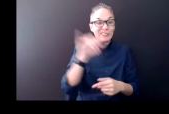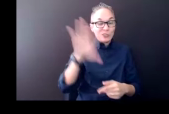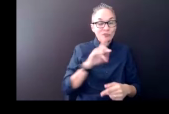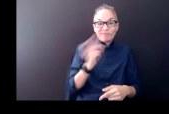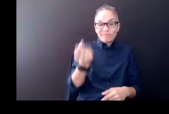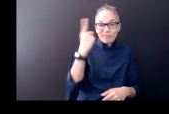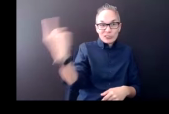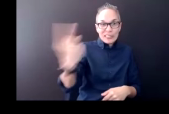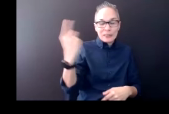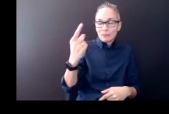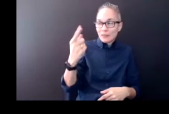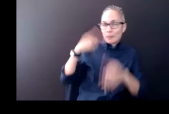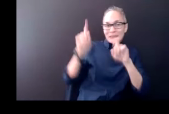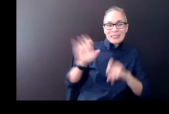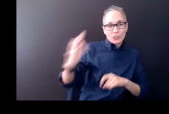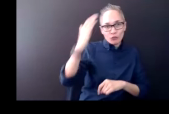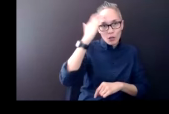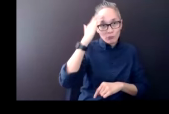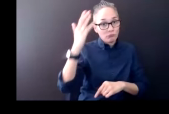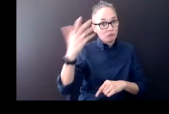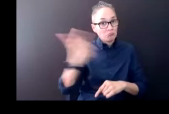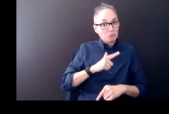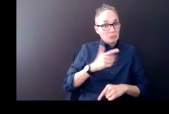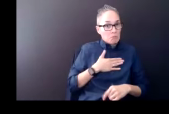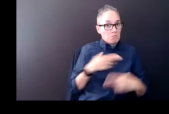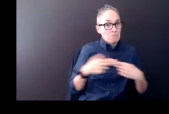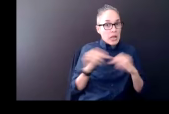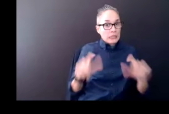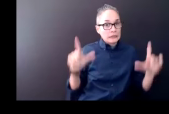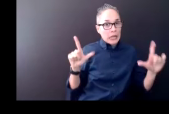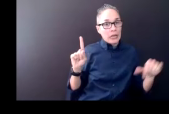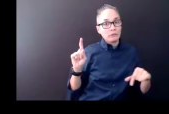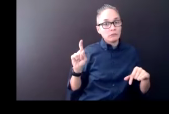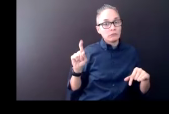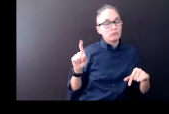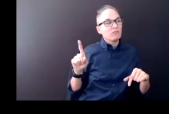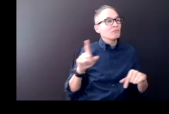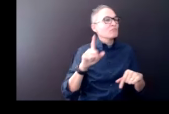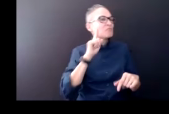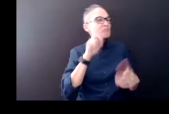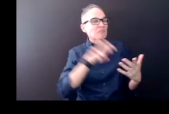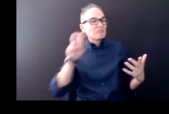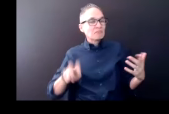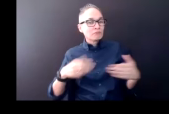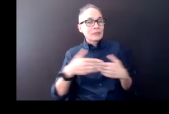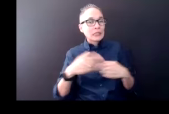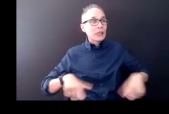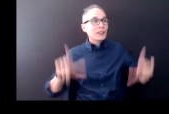comprehended something, right? Do you want me to move to my slide now as we Or go? she yeah, can. actually, let's move to the next